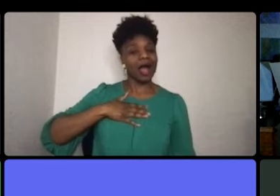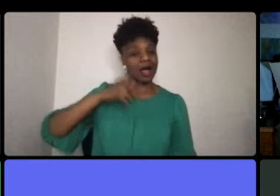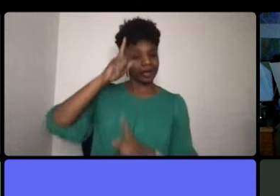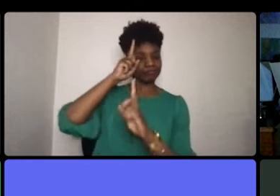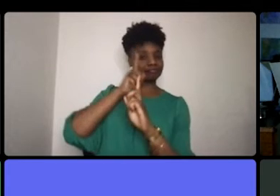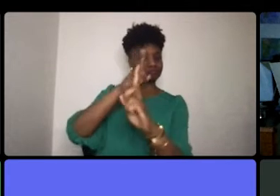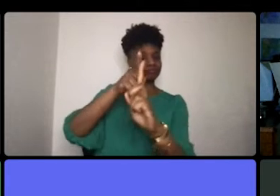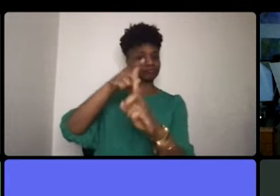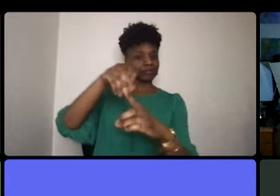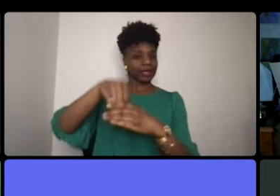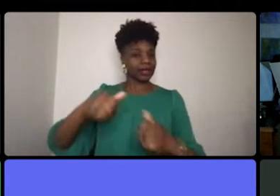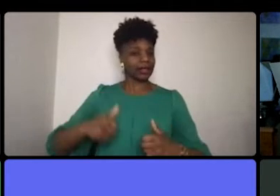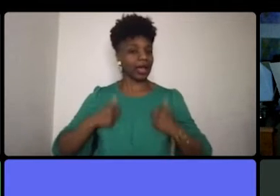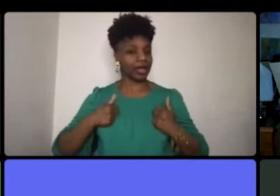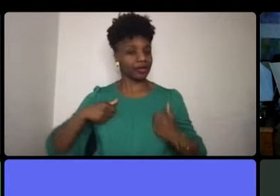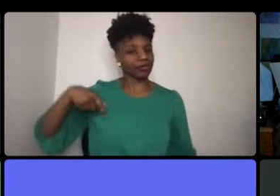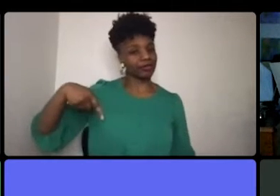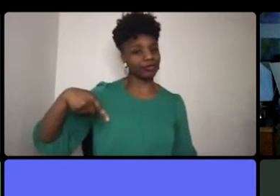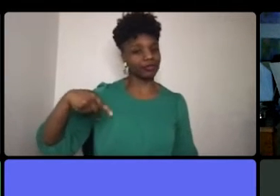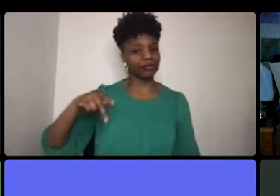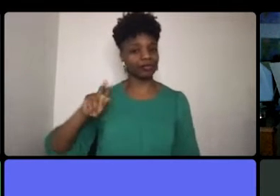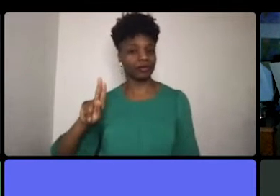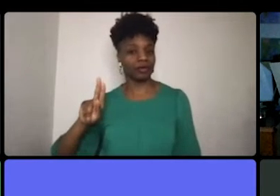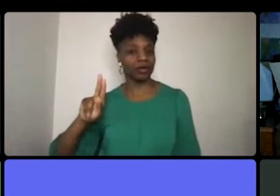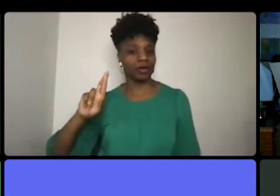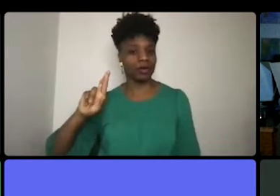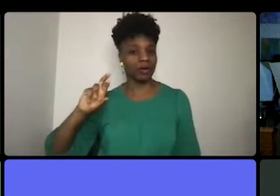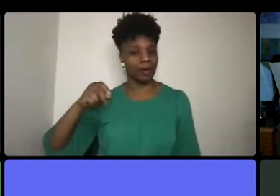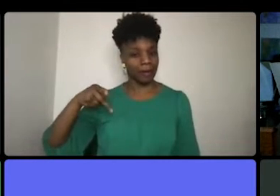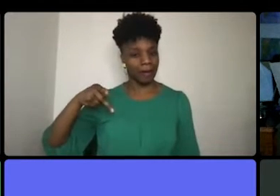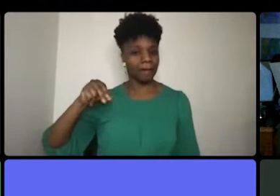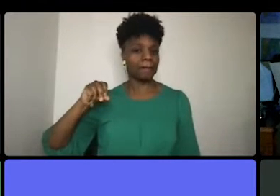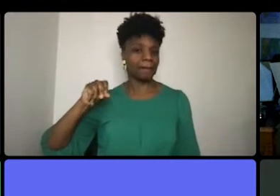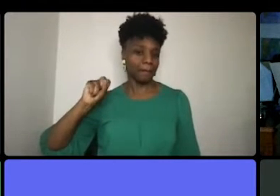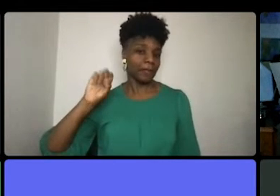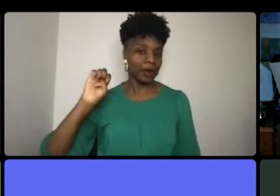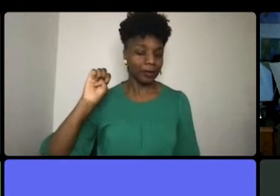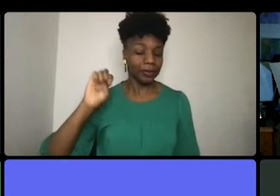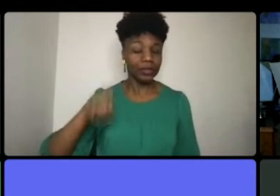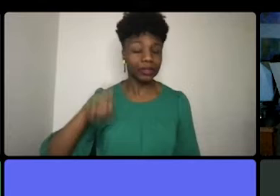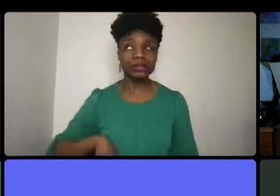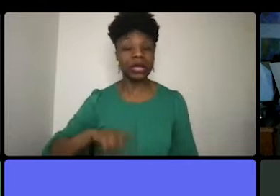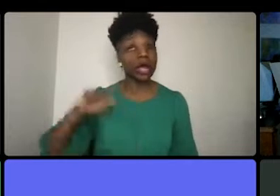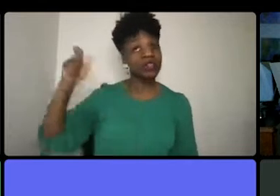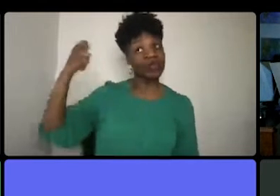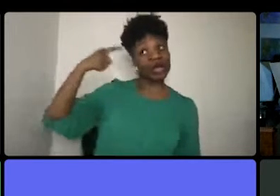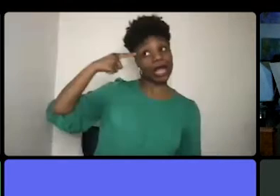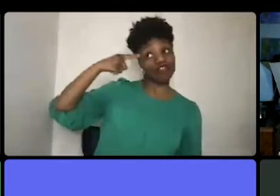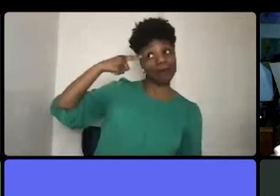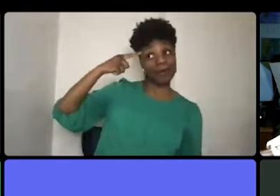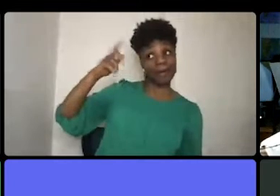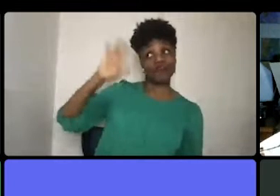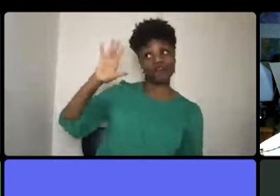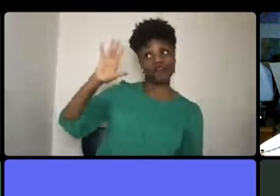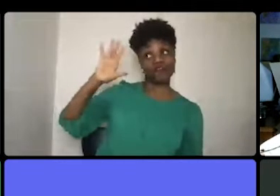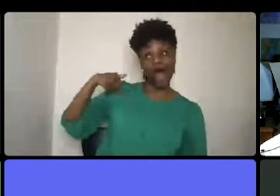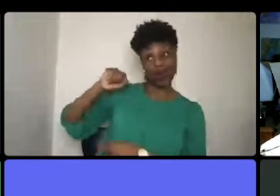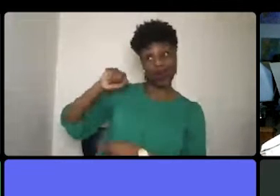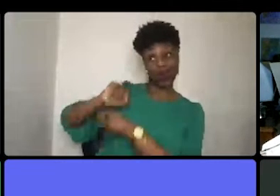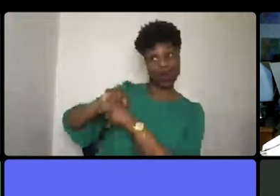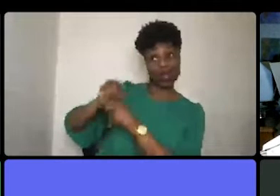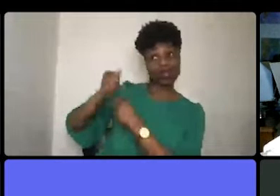because when I was working for the government, I worked there for 13 years and it was not to knock anybody, but it was a desk job and that's cool,